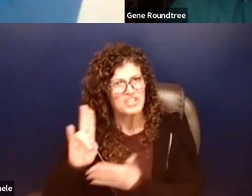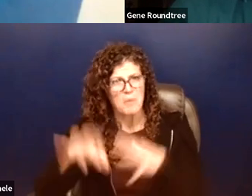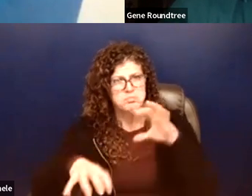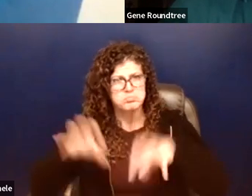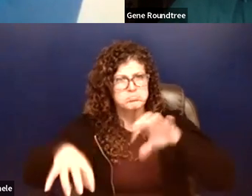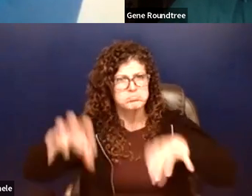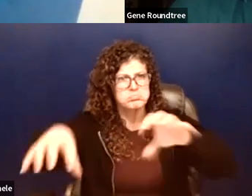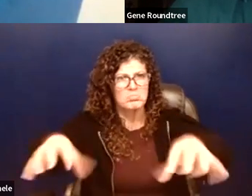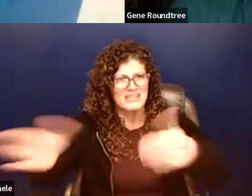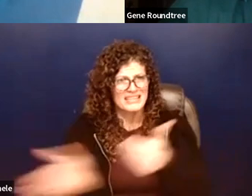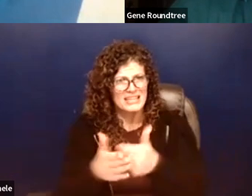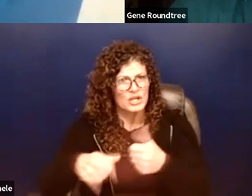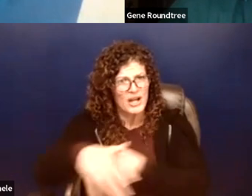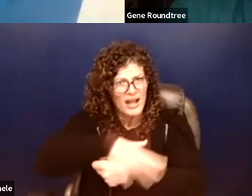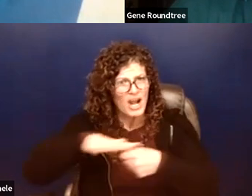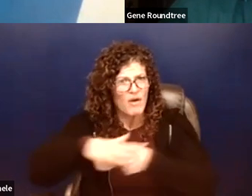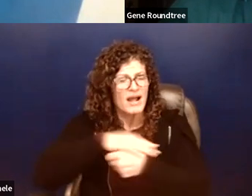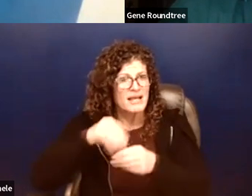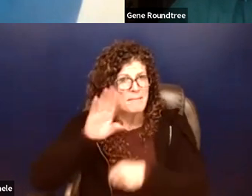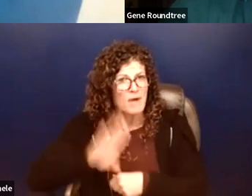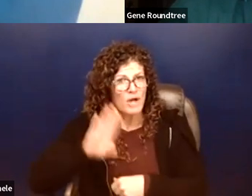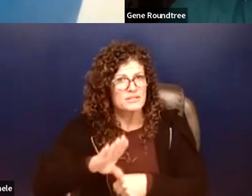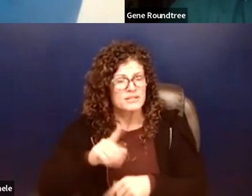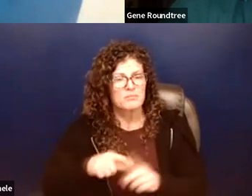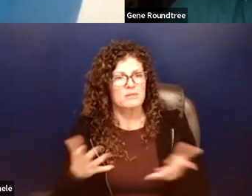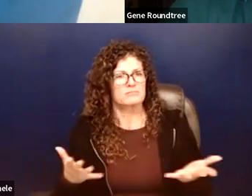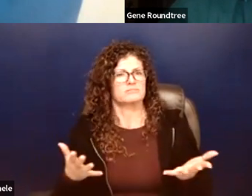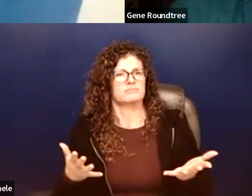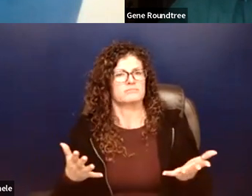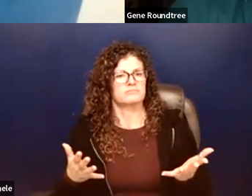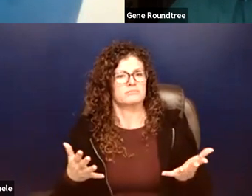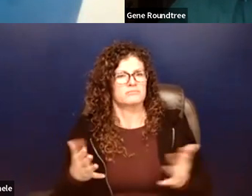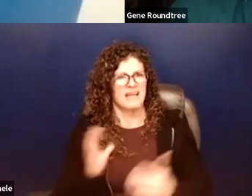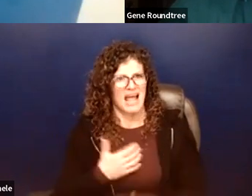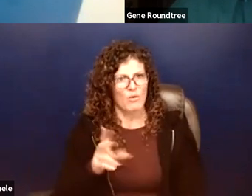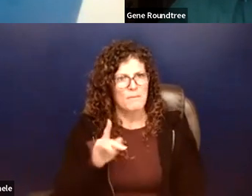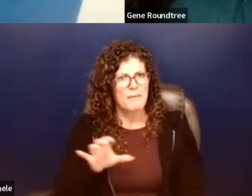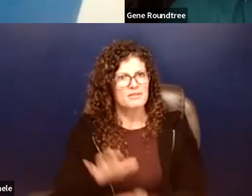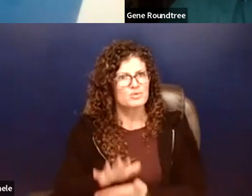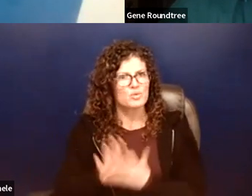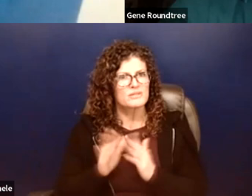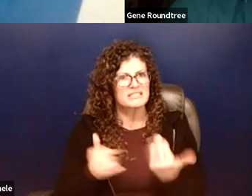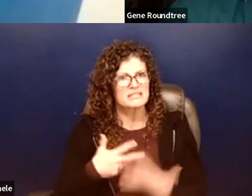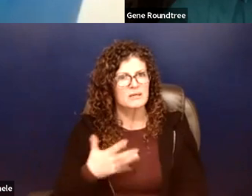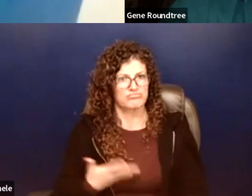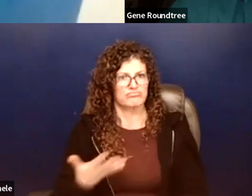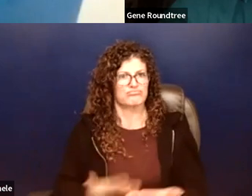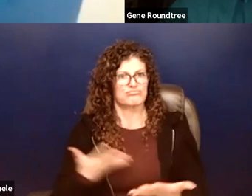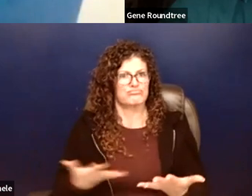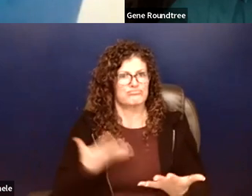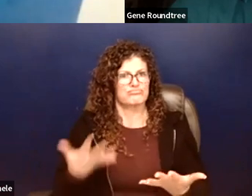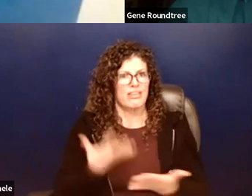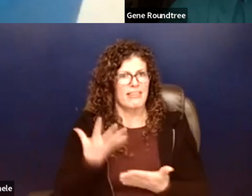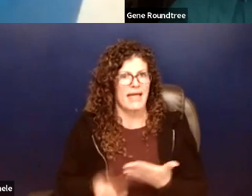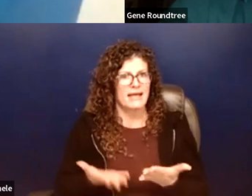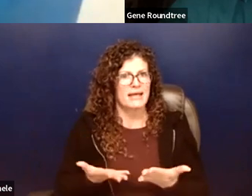the school system or in the Boston area, but yet we're lacking in our public school system. I feel like we should have a